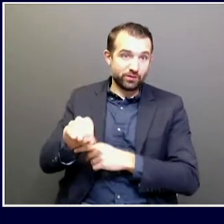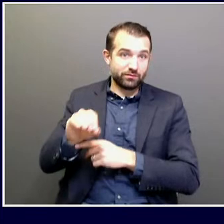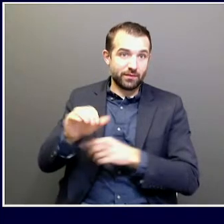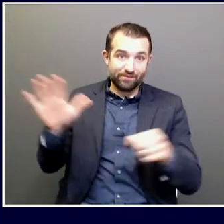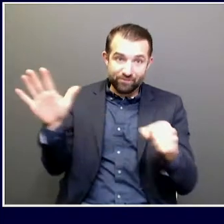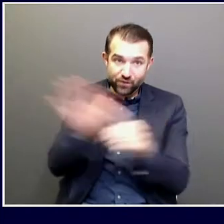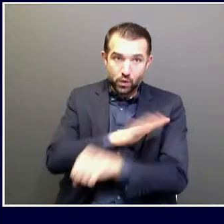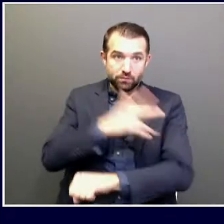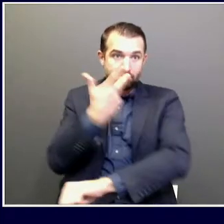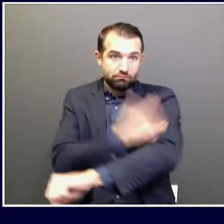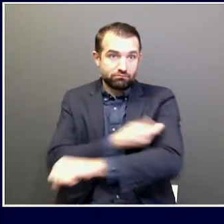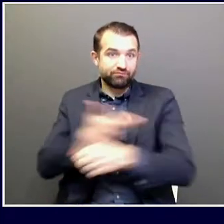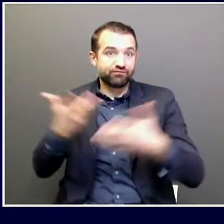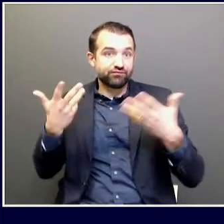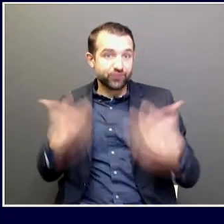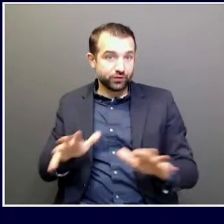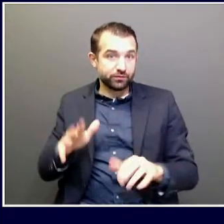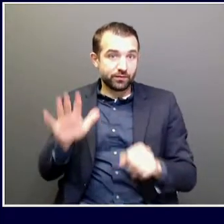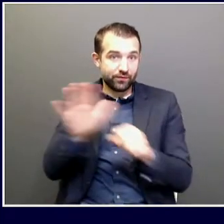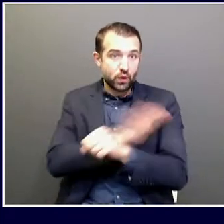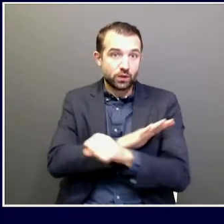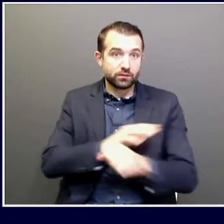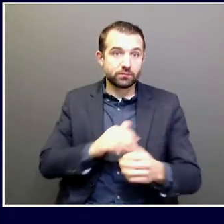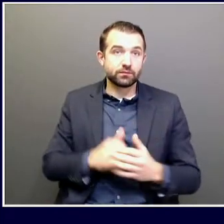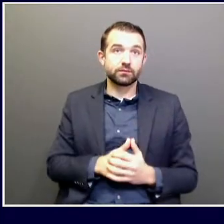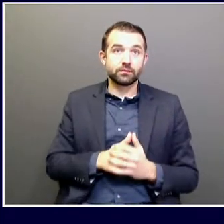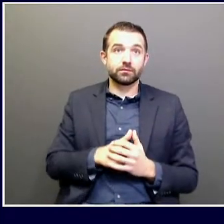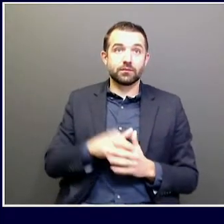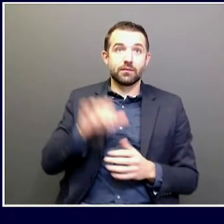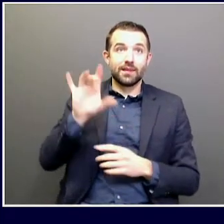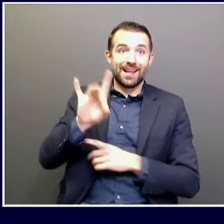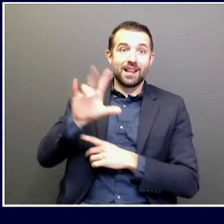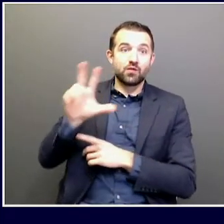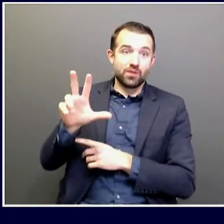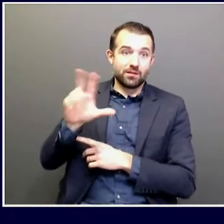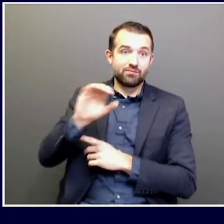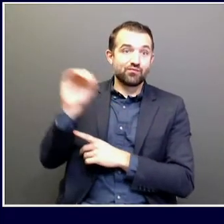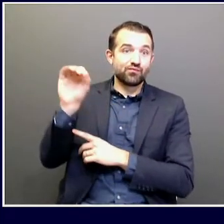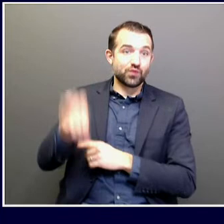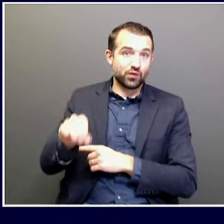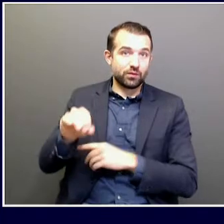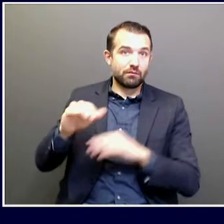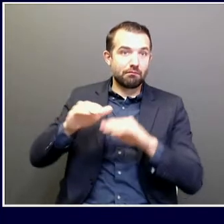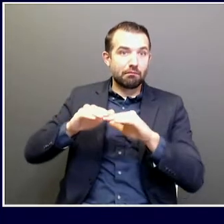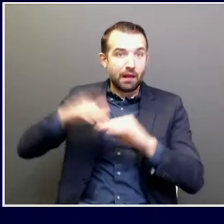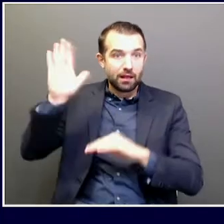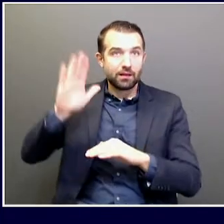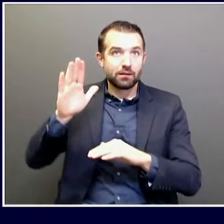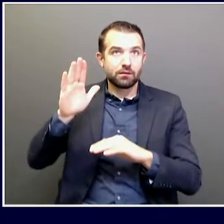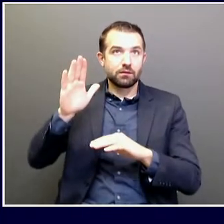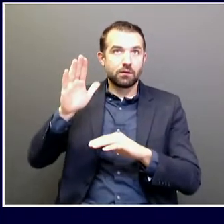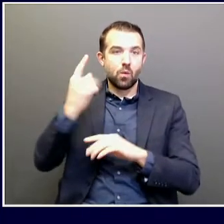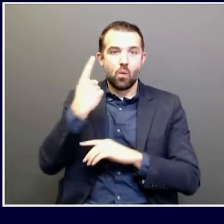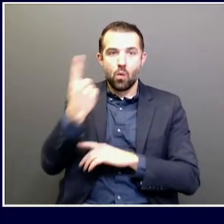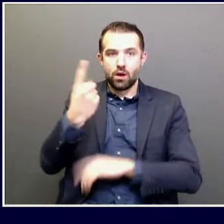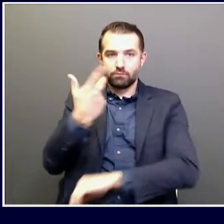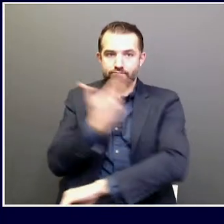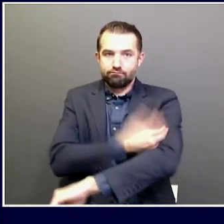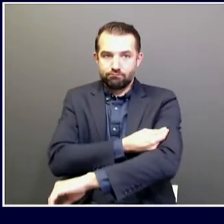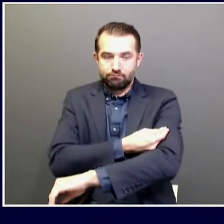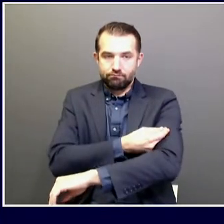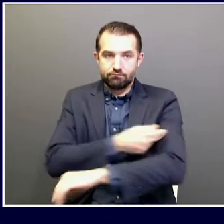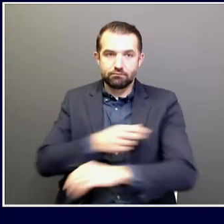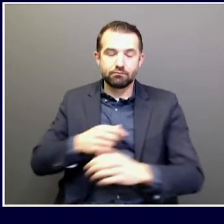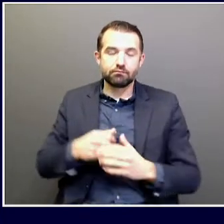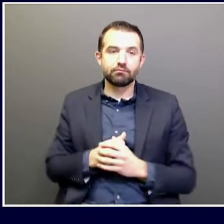of everyone in the state has received at least 1 dose of vaccine. Among those who are